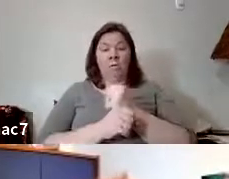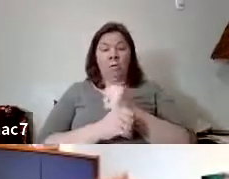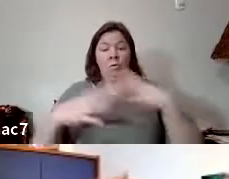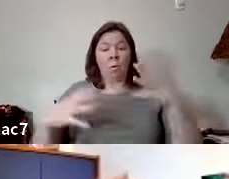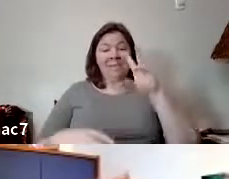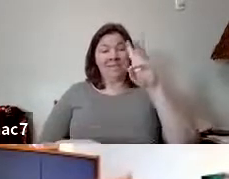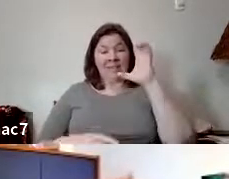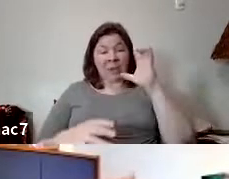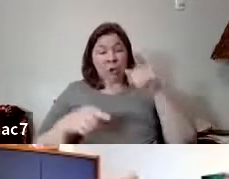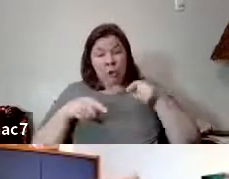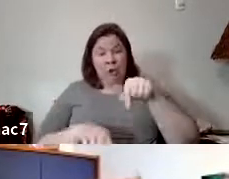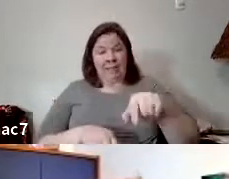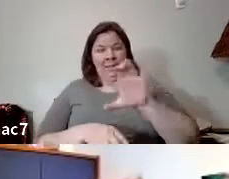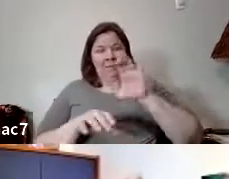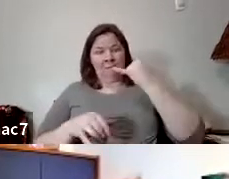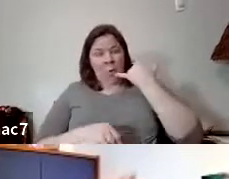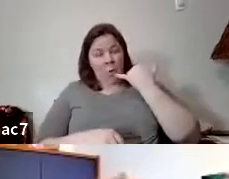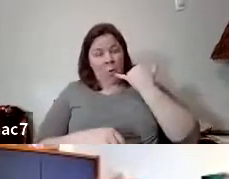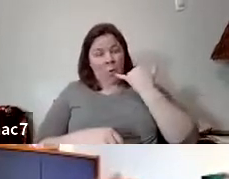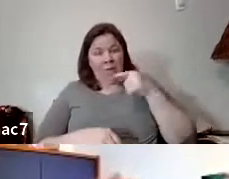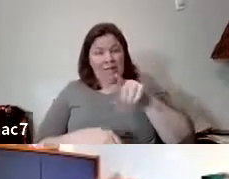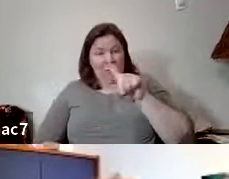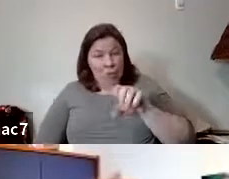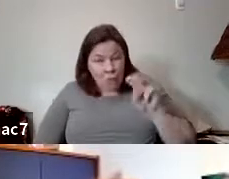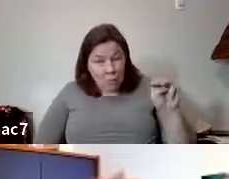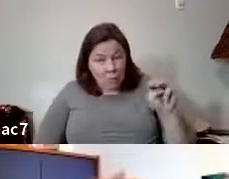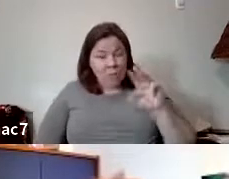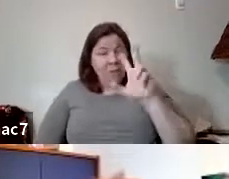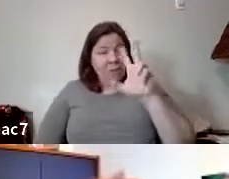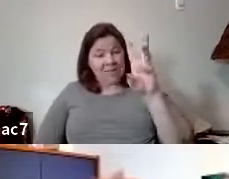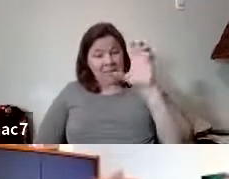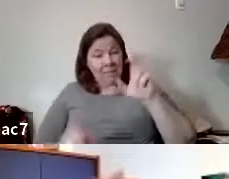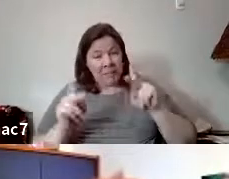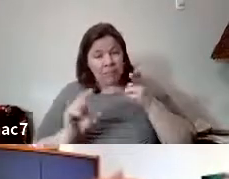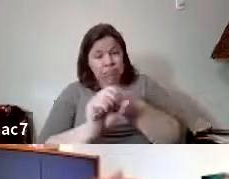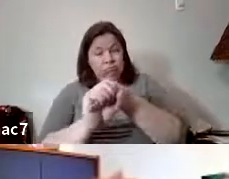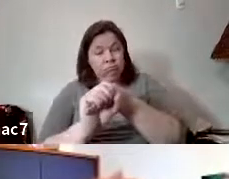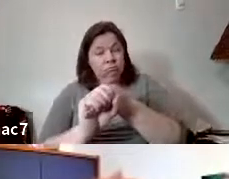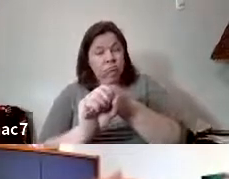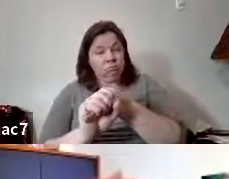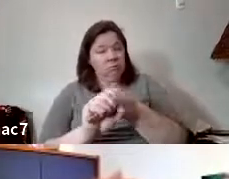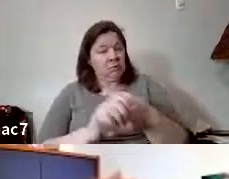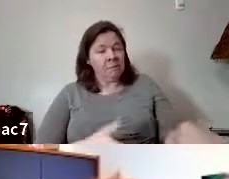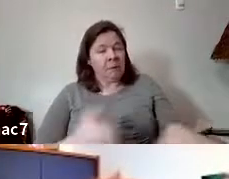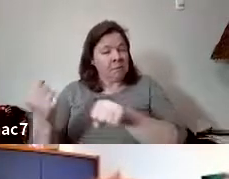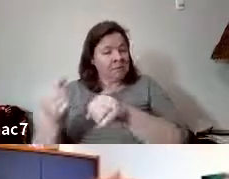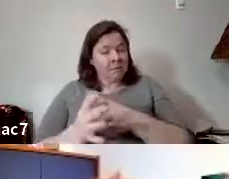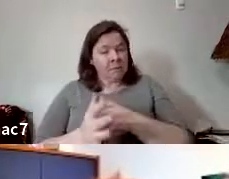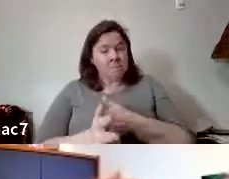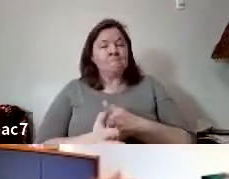the duration of this call. Wow. Sure. Yeah, so what's